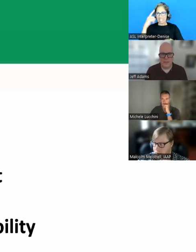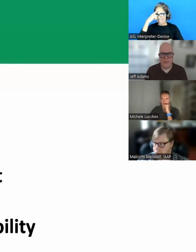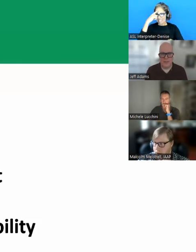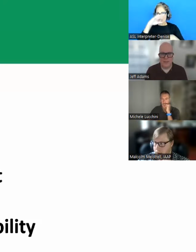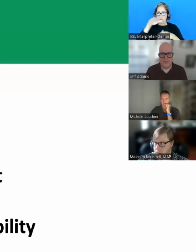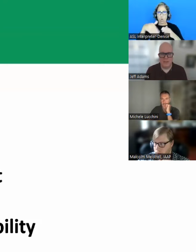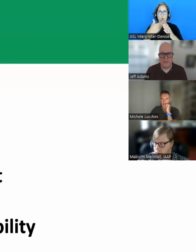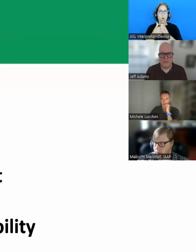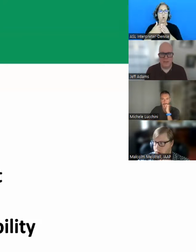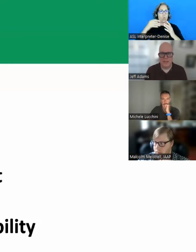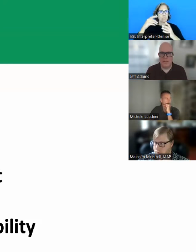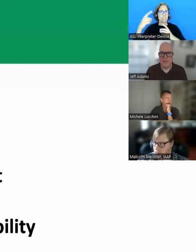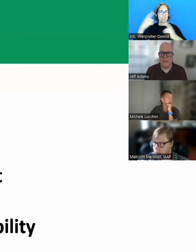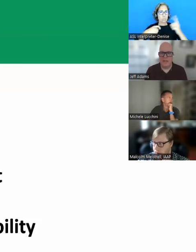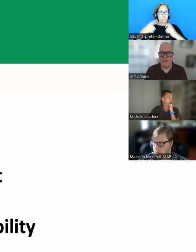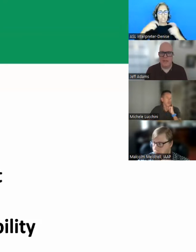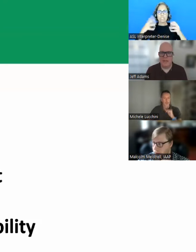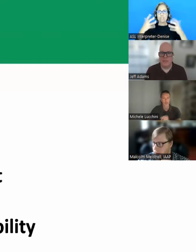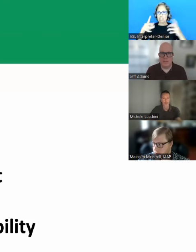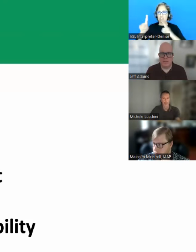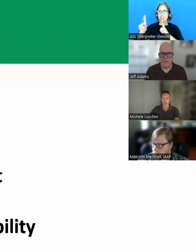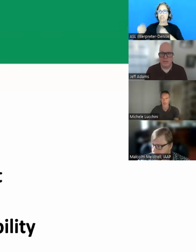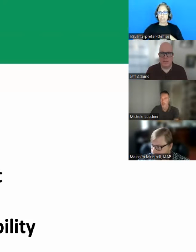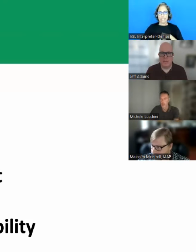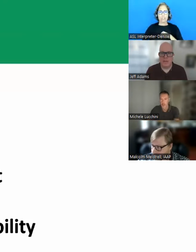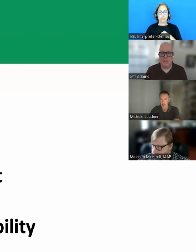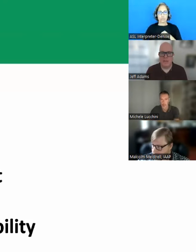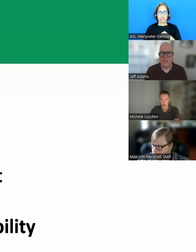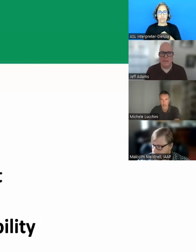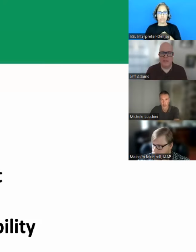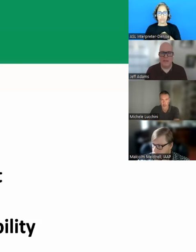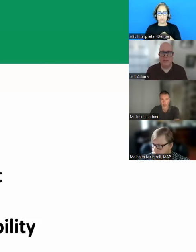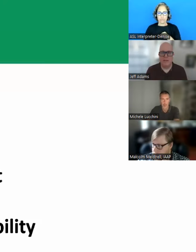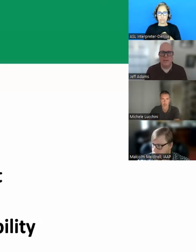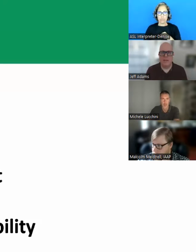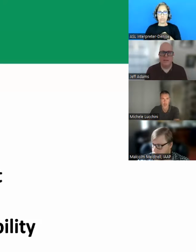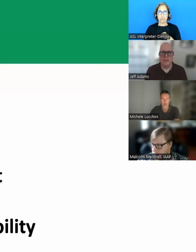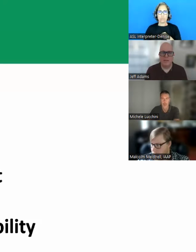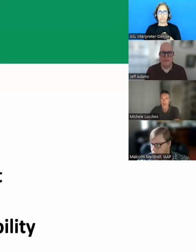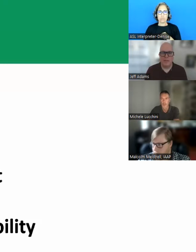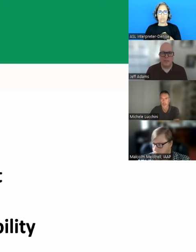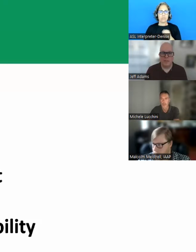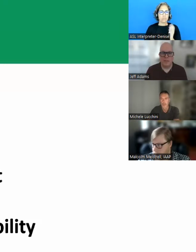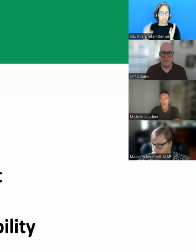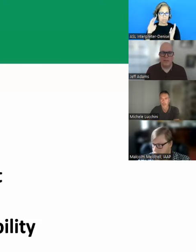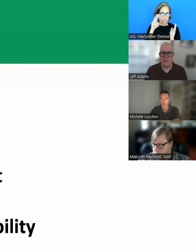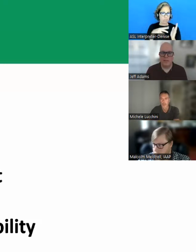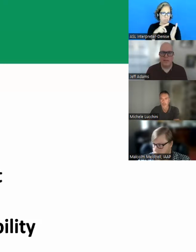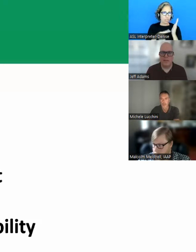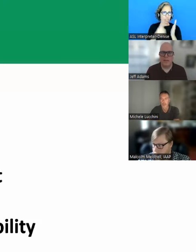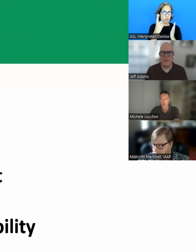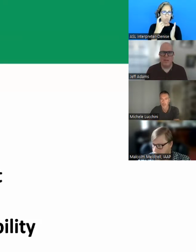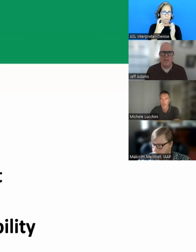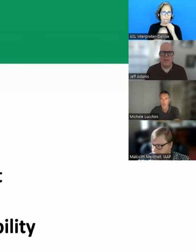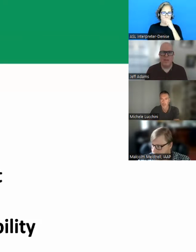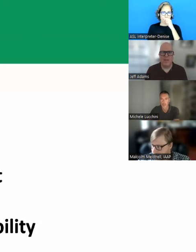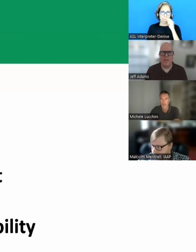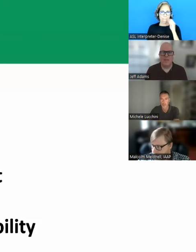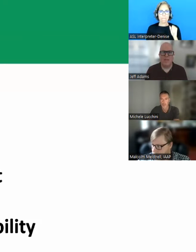in the chat were covered as well. Just give one last check, and I can go ahead and